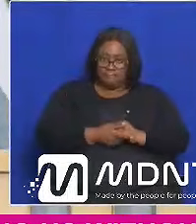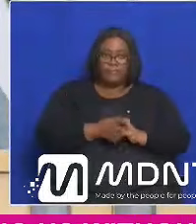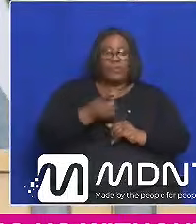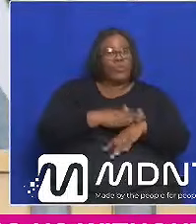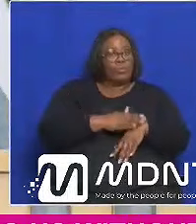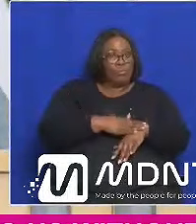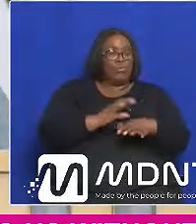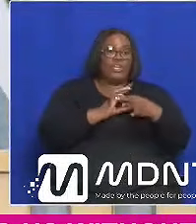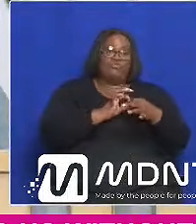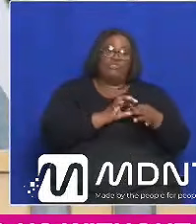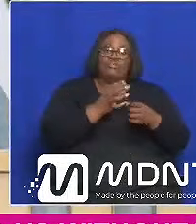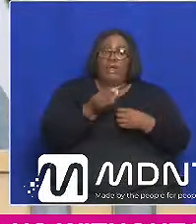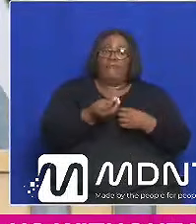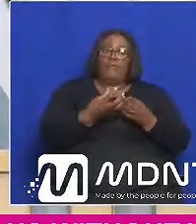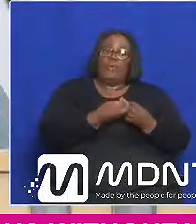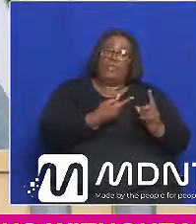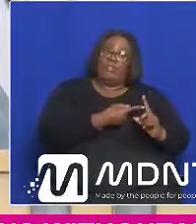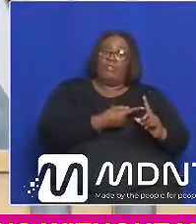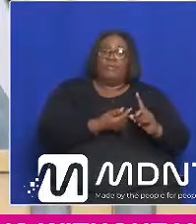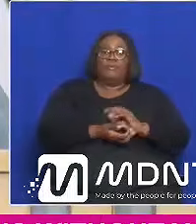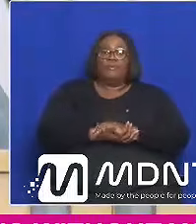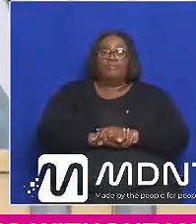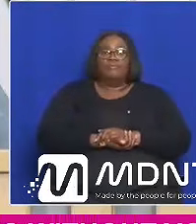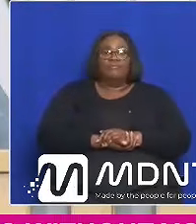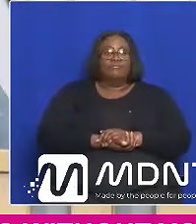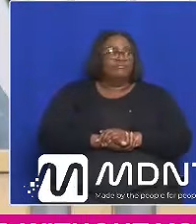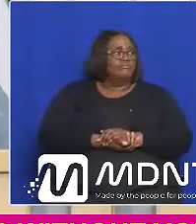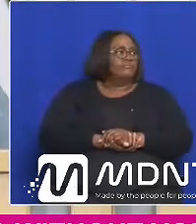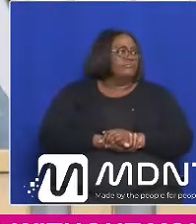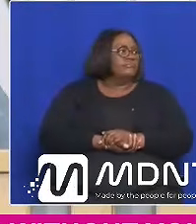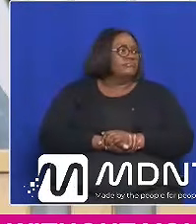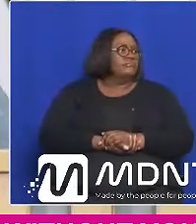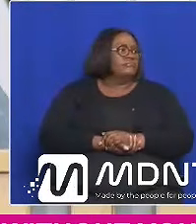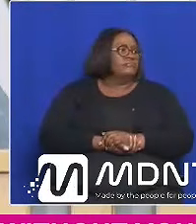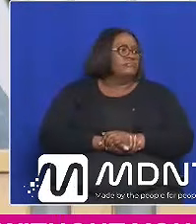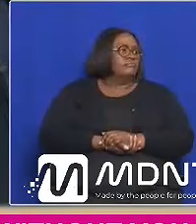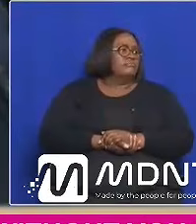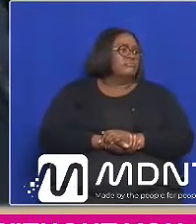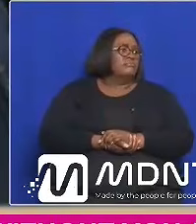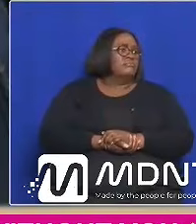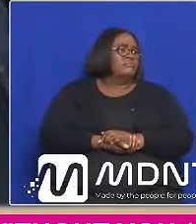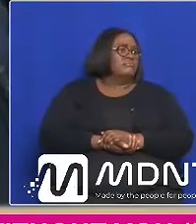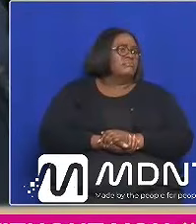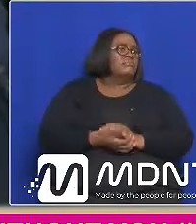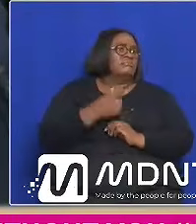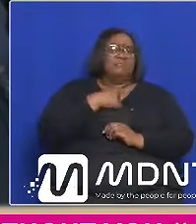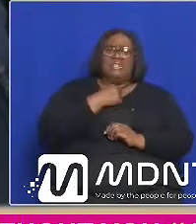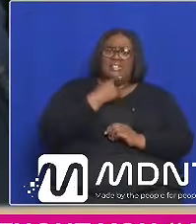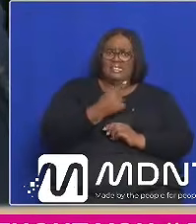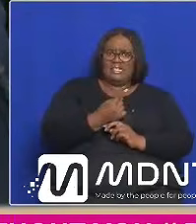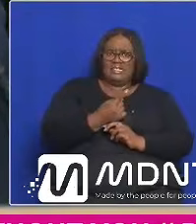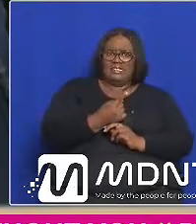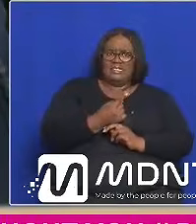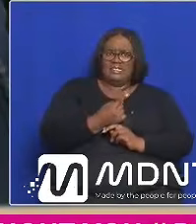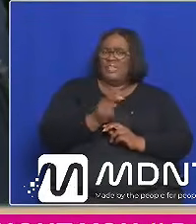what you told us. I testified about a speedboat. I think his speedboat or his